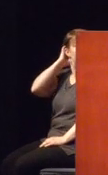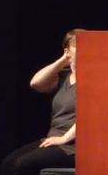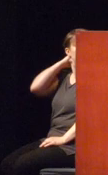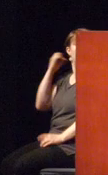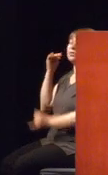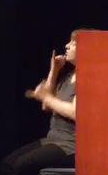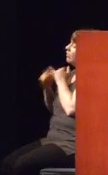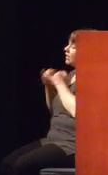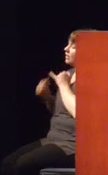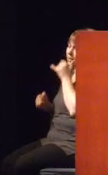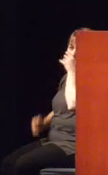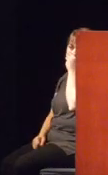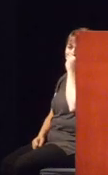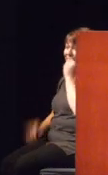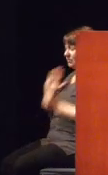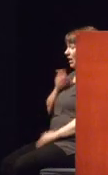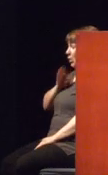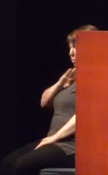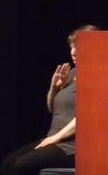respect to accreditation that our board,